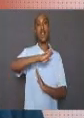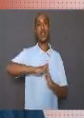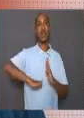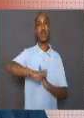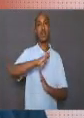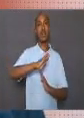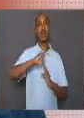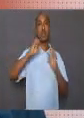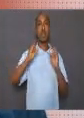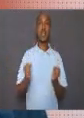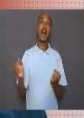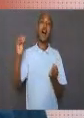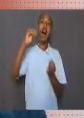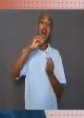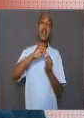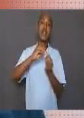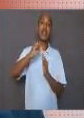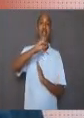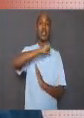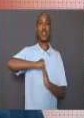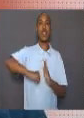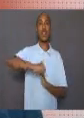electrons being added to the shell.